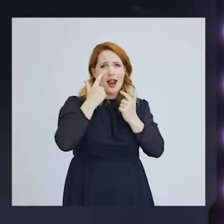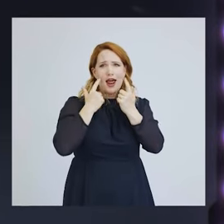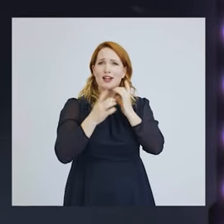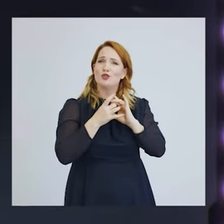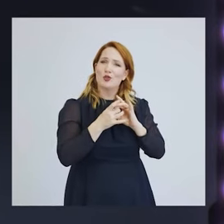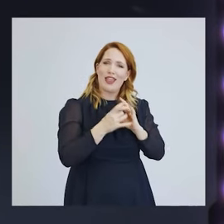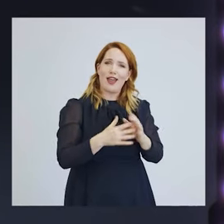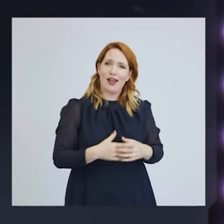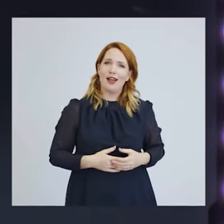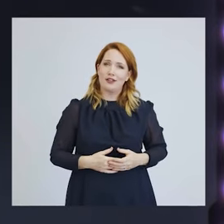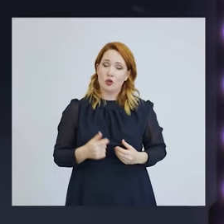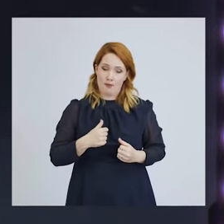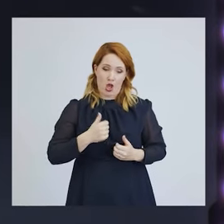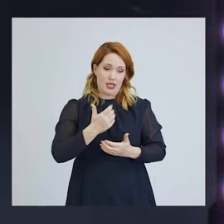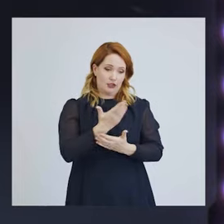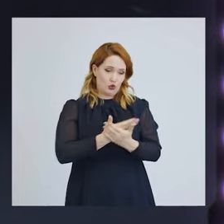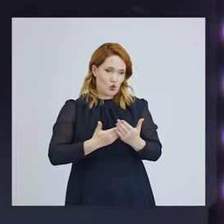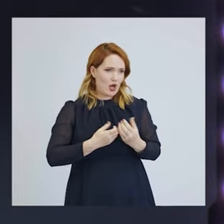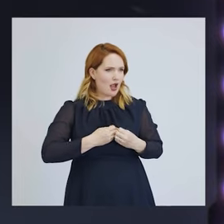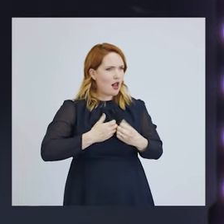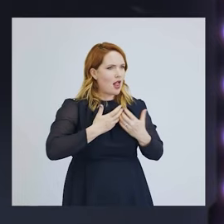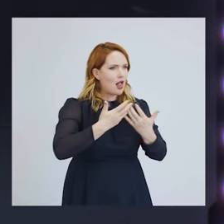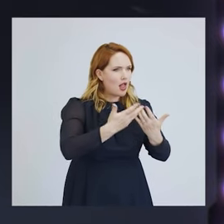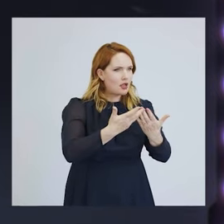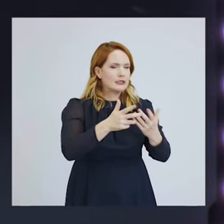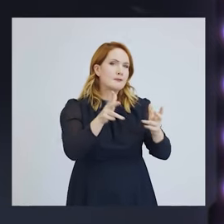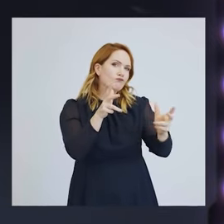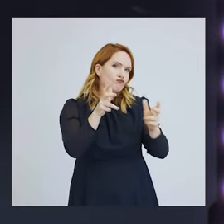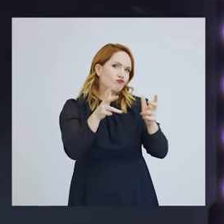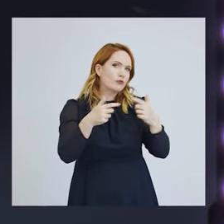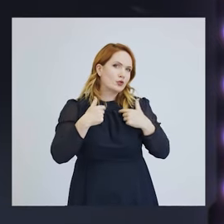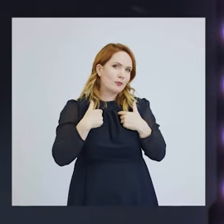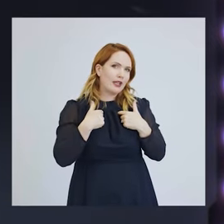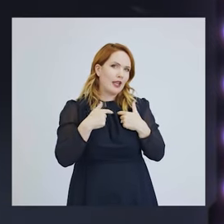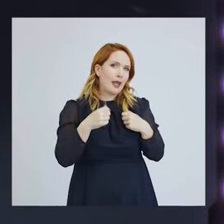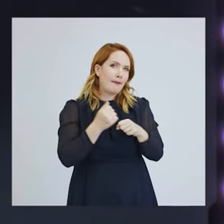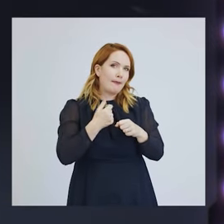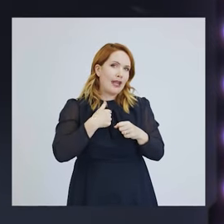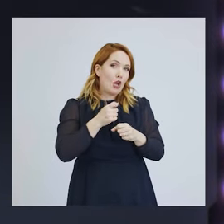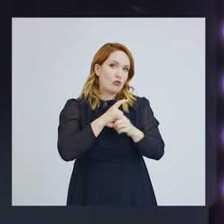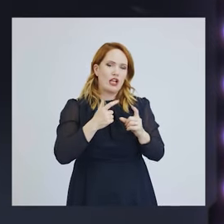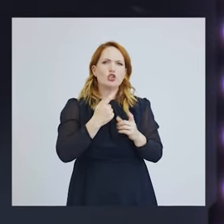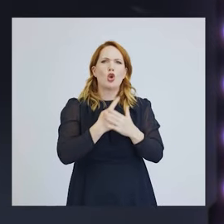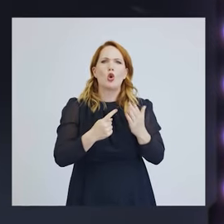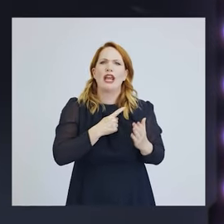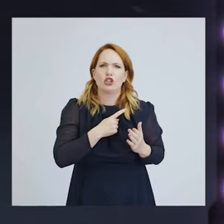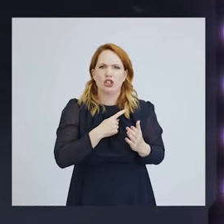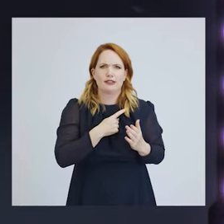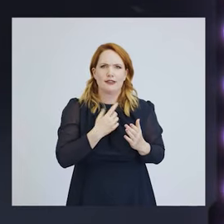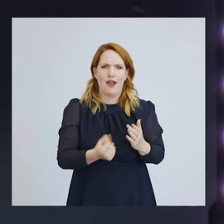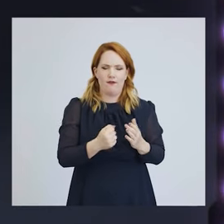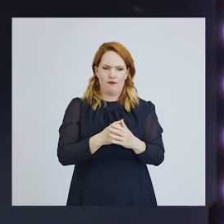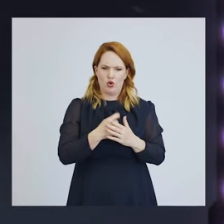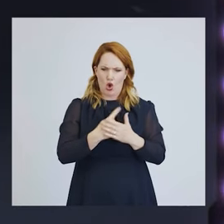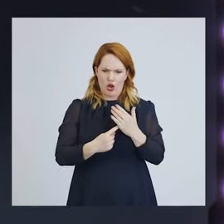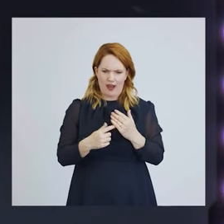me Jesus, and he just wept with me. And the whole time, and as we wept and I shared my story, he made me realize that I wasn't